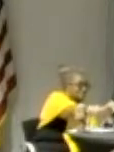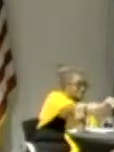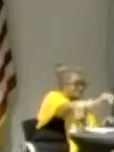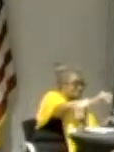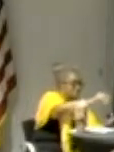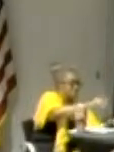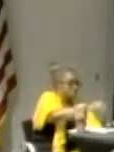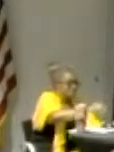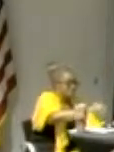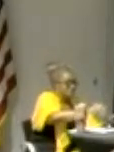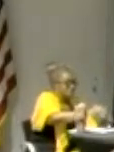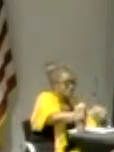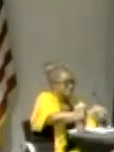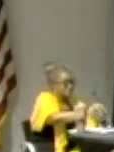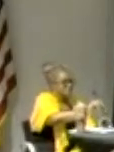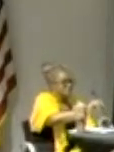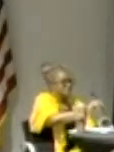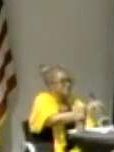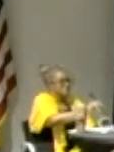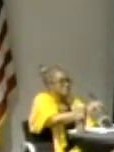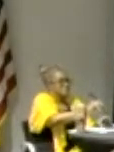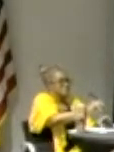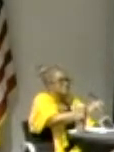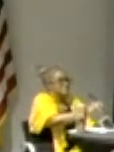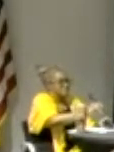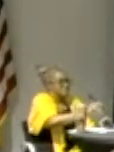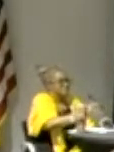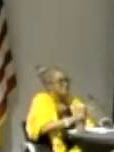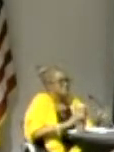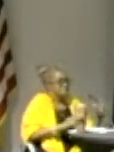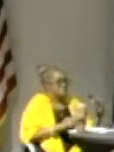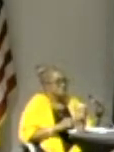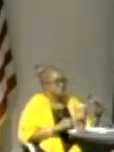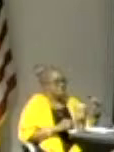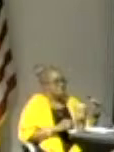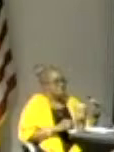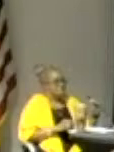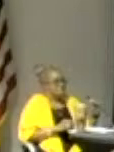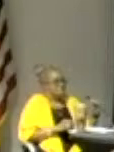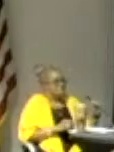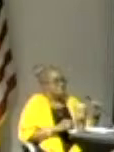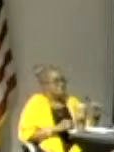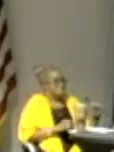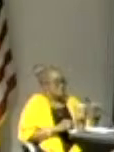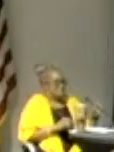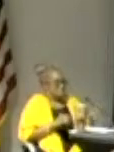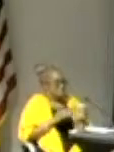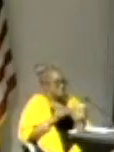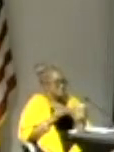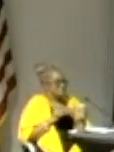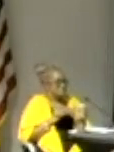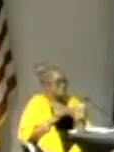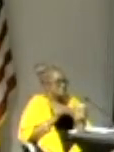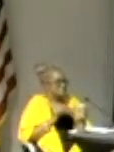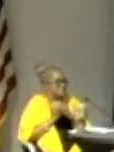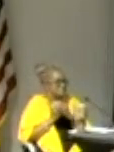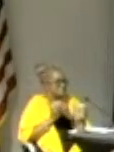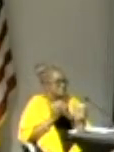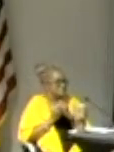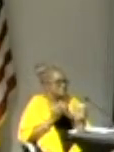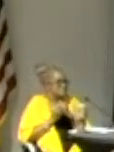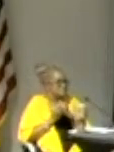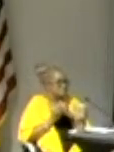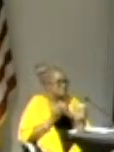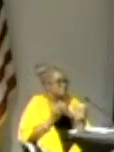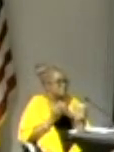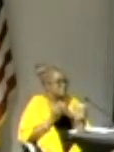UNLV and UNR, and it's clear that their mission is not on the students. It's not a focus on the students. It's clearly on research. And I just want